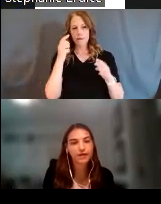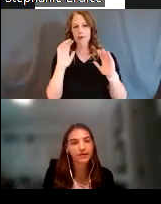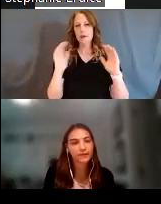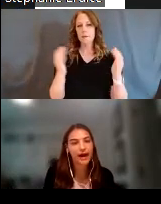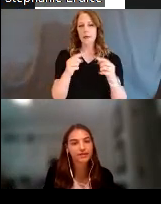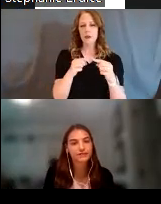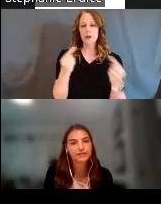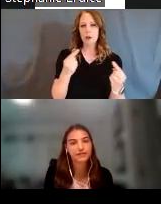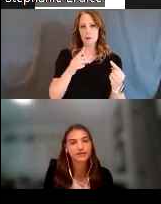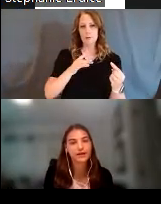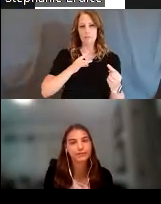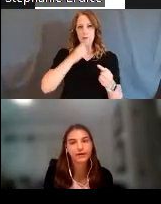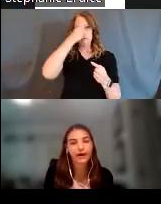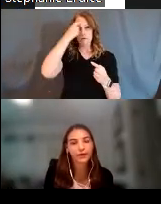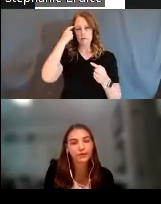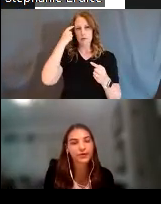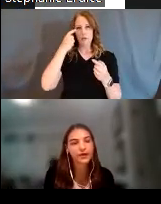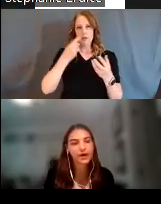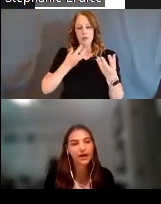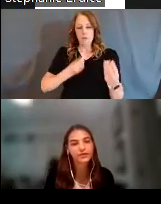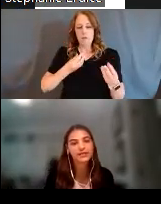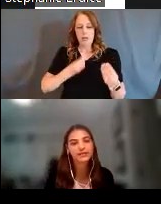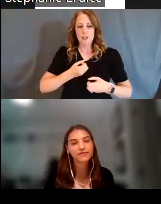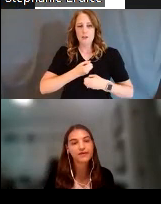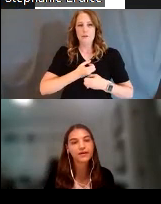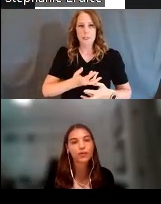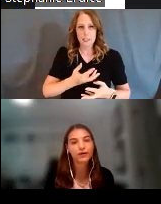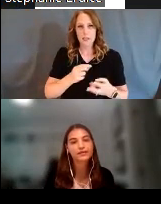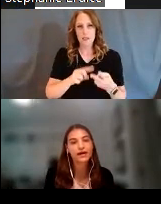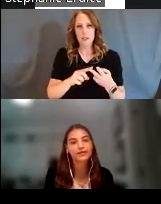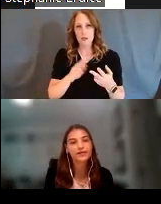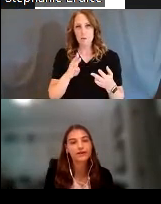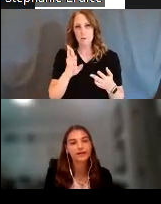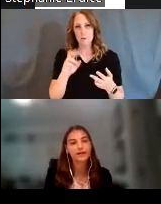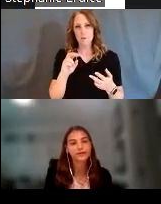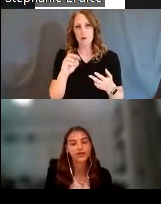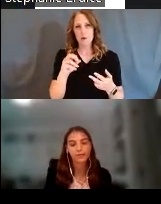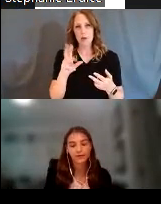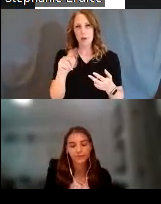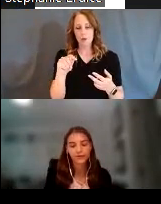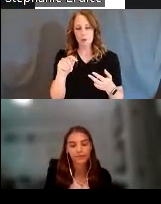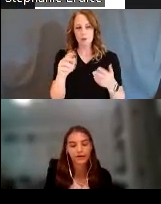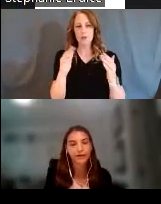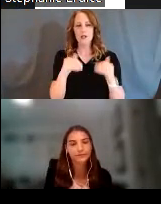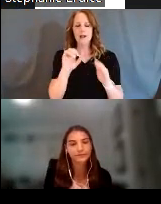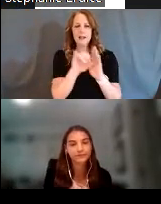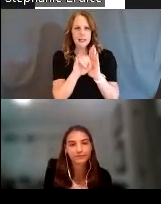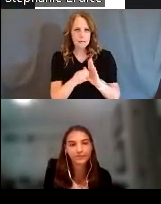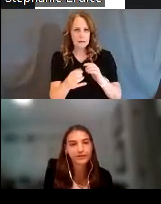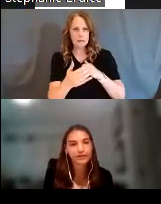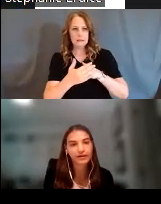vicarious trauma, compassion fatigue, and burnout, and to identify warning signs of vicarious trauma and